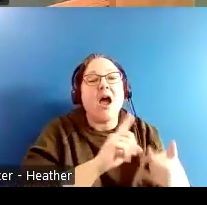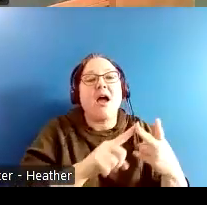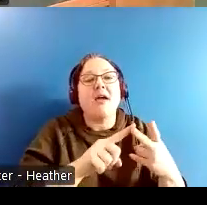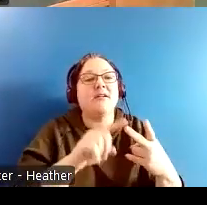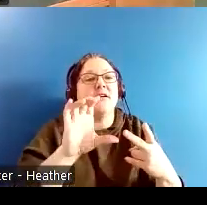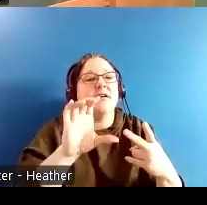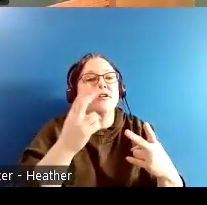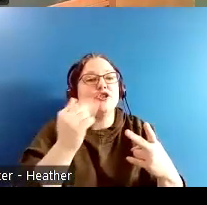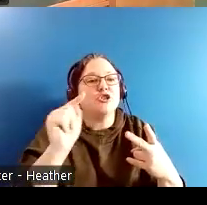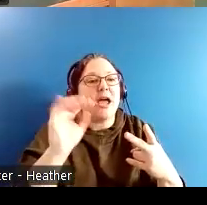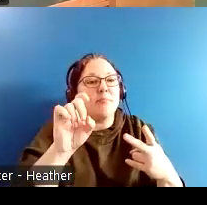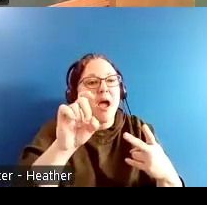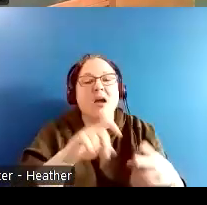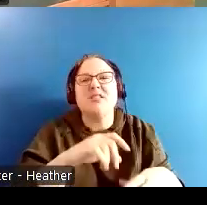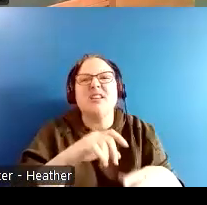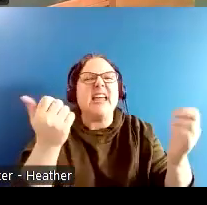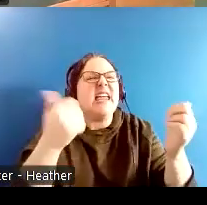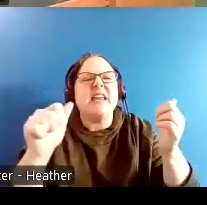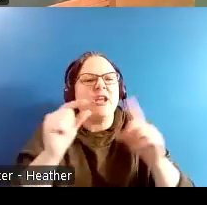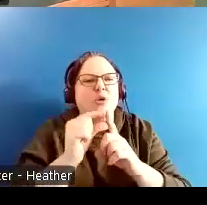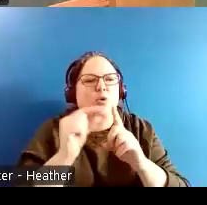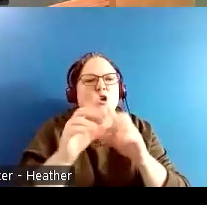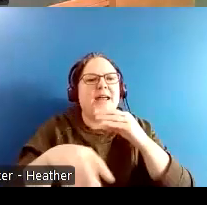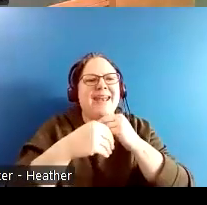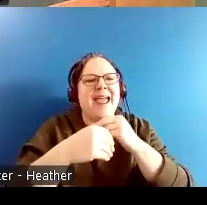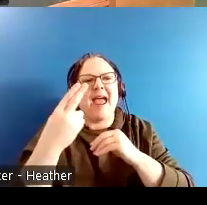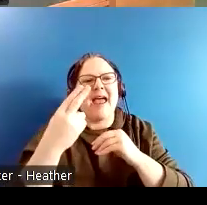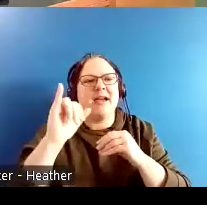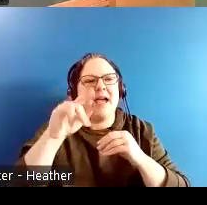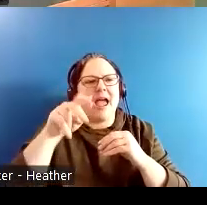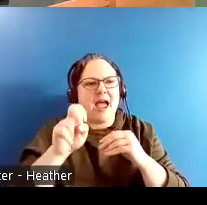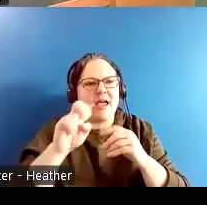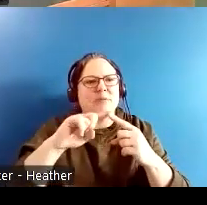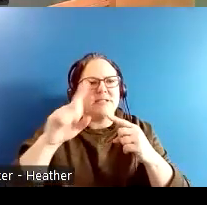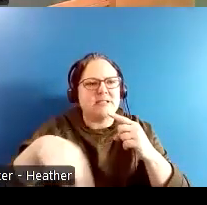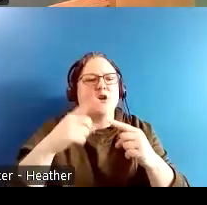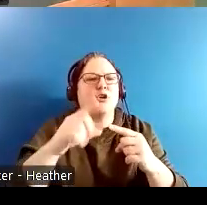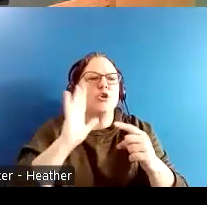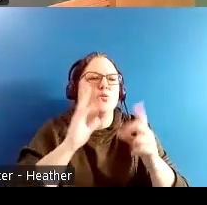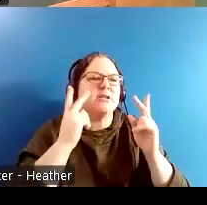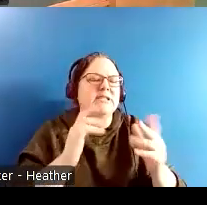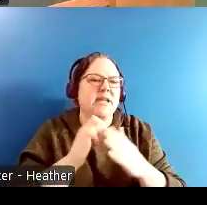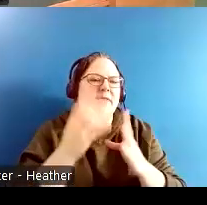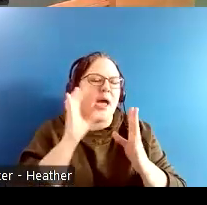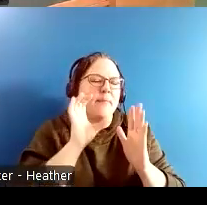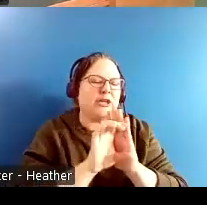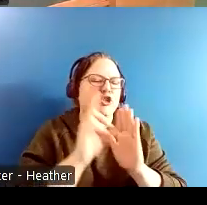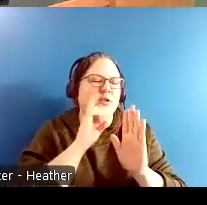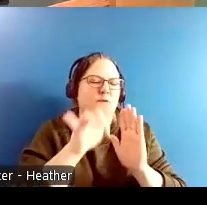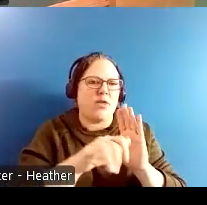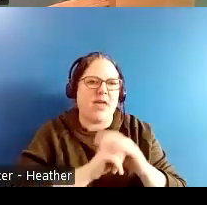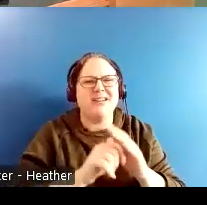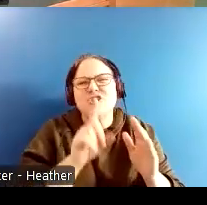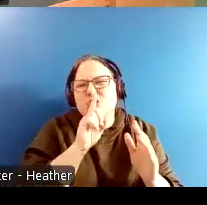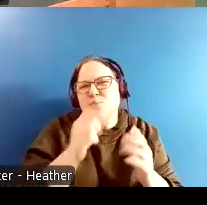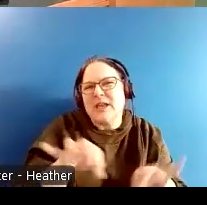chatbots, and any of these words, hype cycle, data centers, you'll find a hype cycle for that. So I think it's important to kind of keep that in